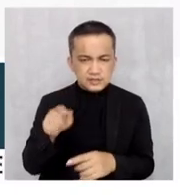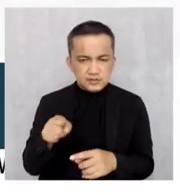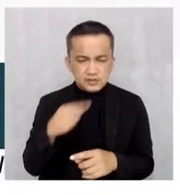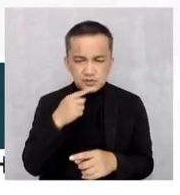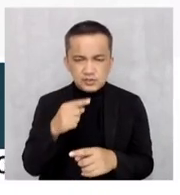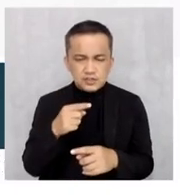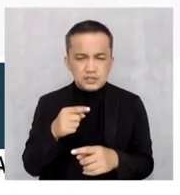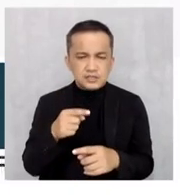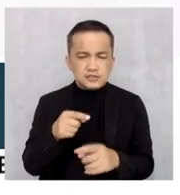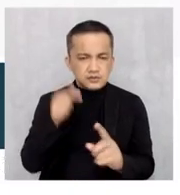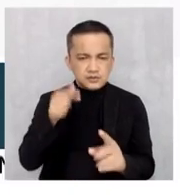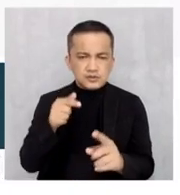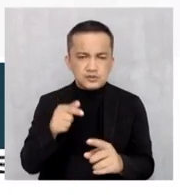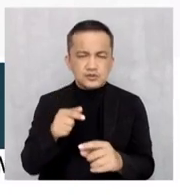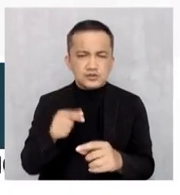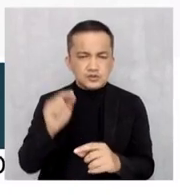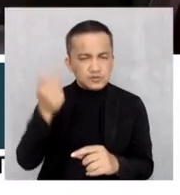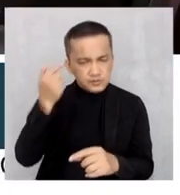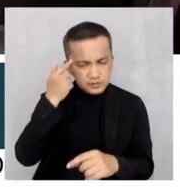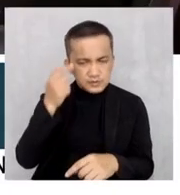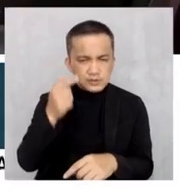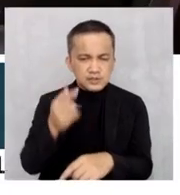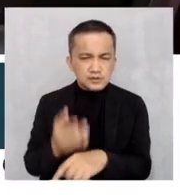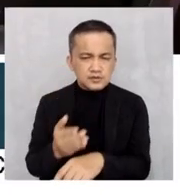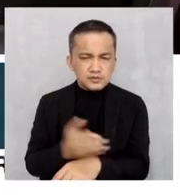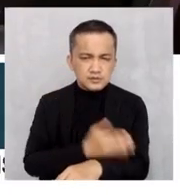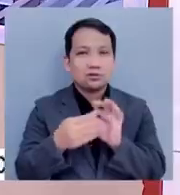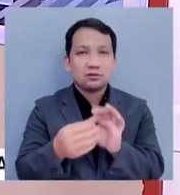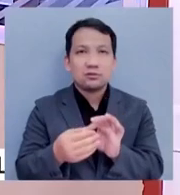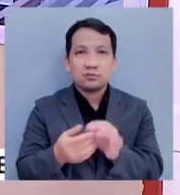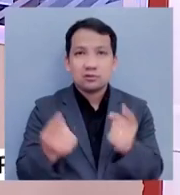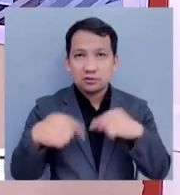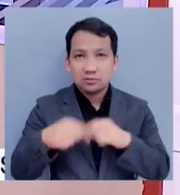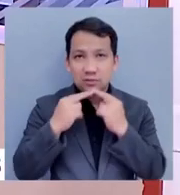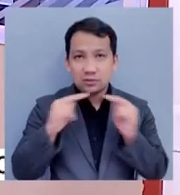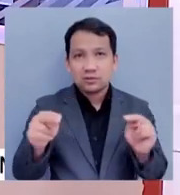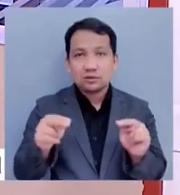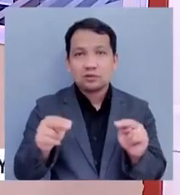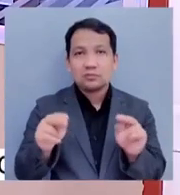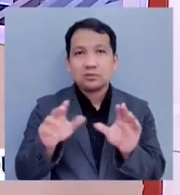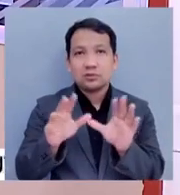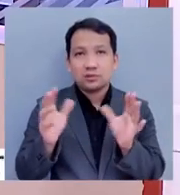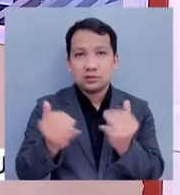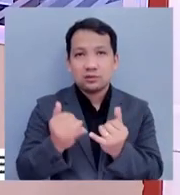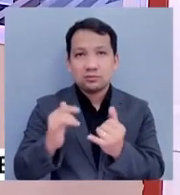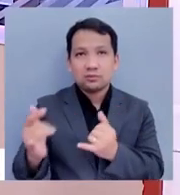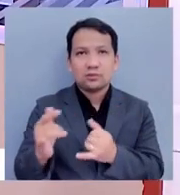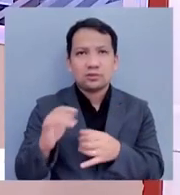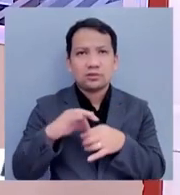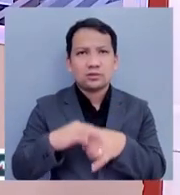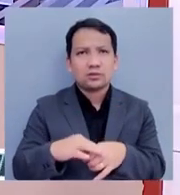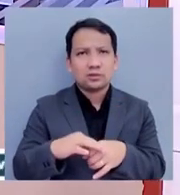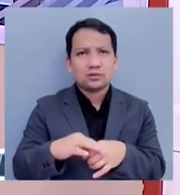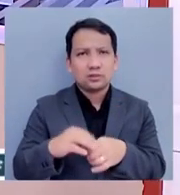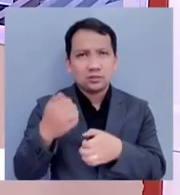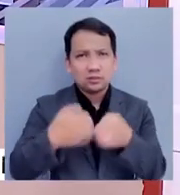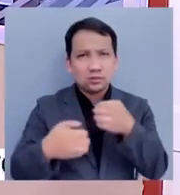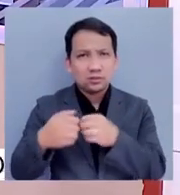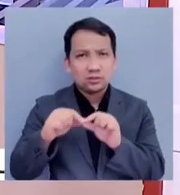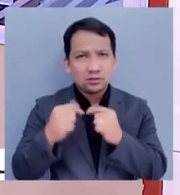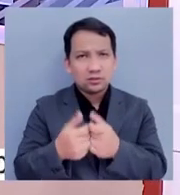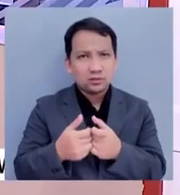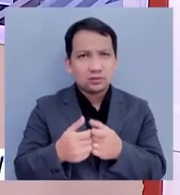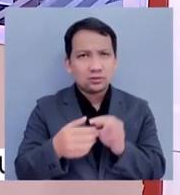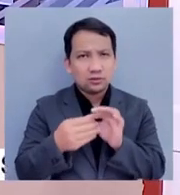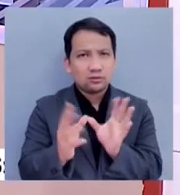the country's governance by the use of new technology. Indian companies in the electrical and engineering sectors are holding a